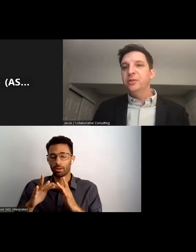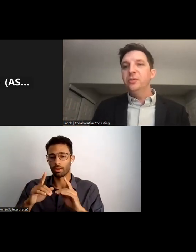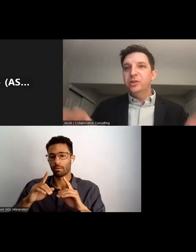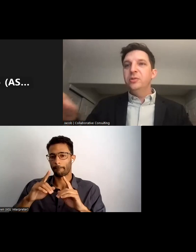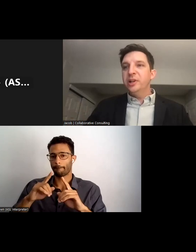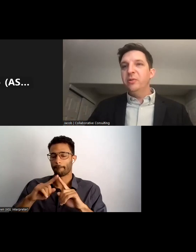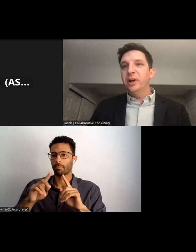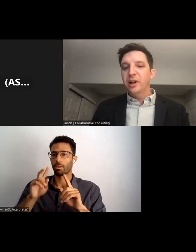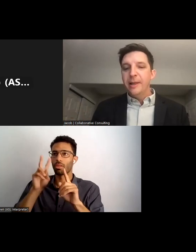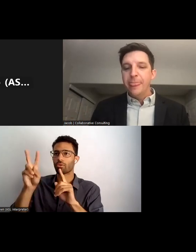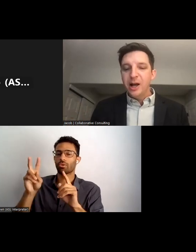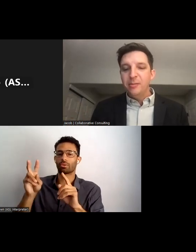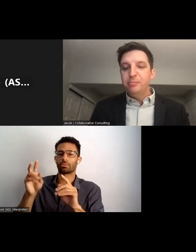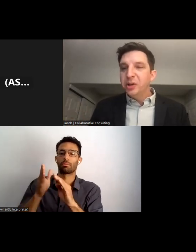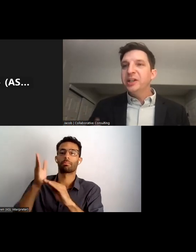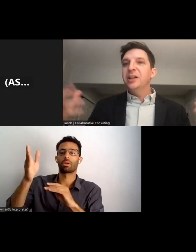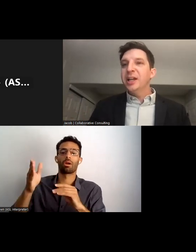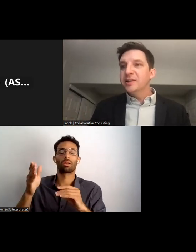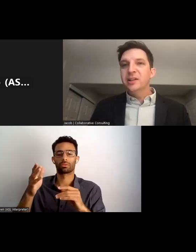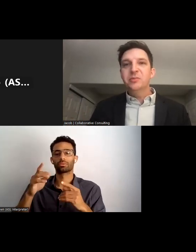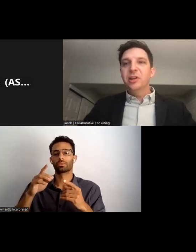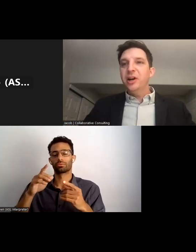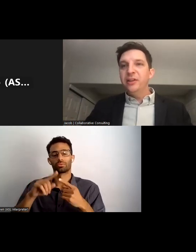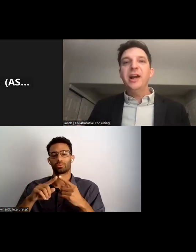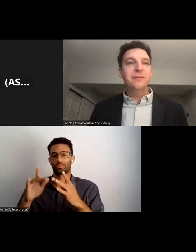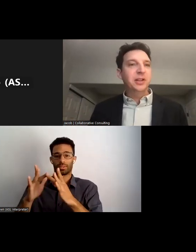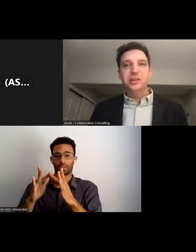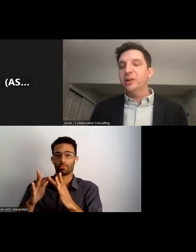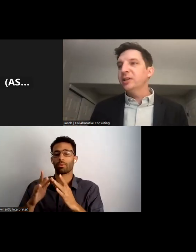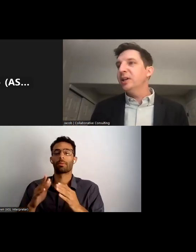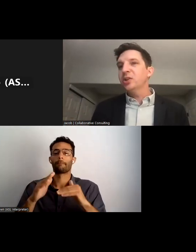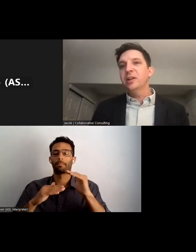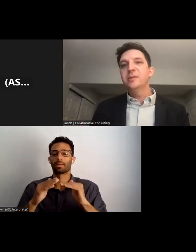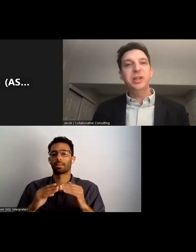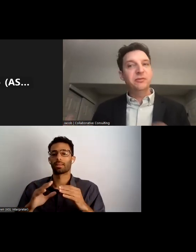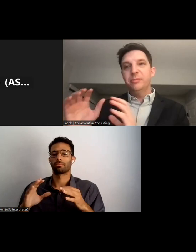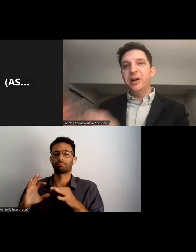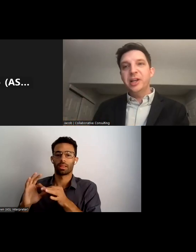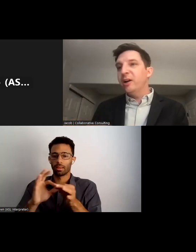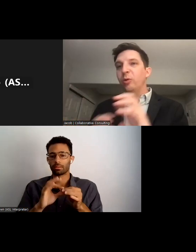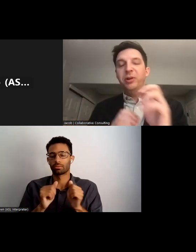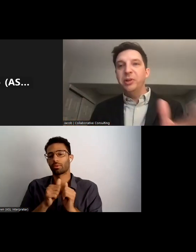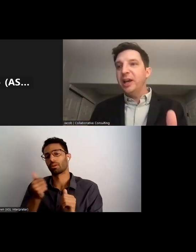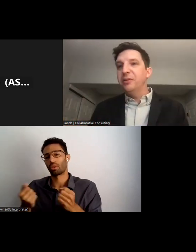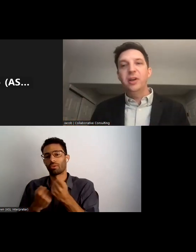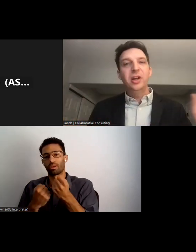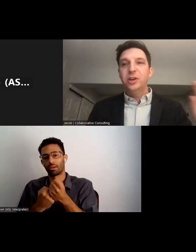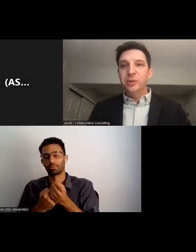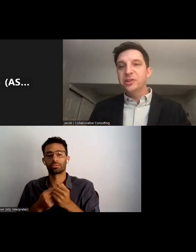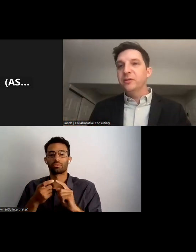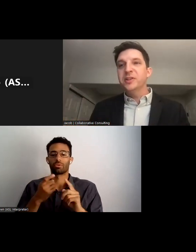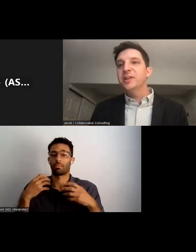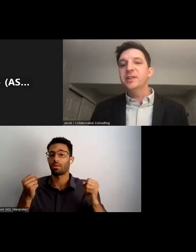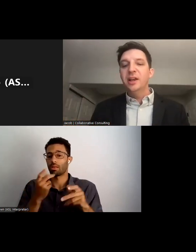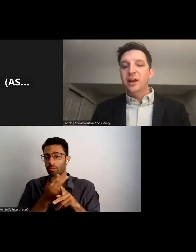peripheral to the network, building alliances with other advocacy organizations, be it from healthcare or public health,